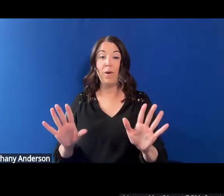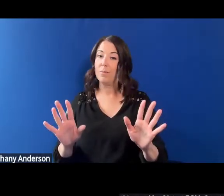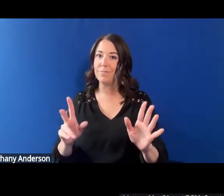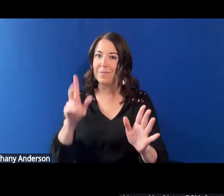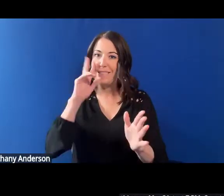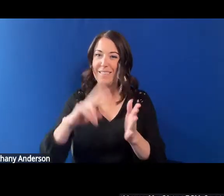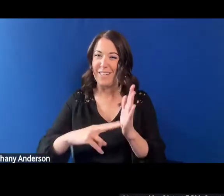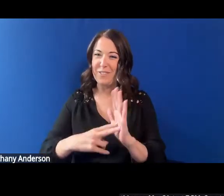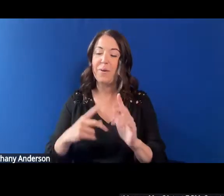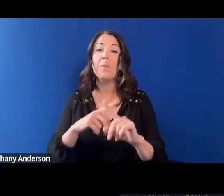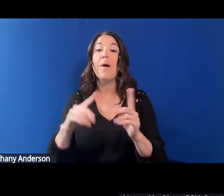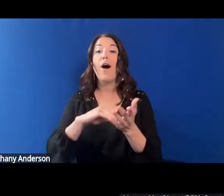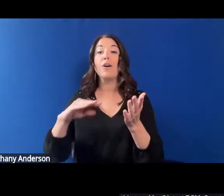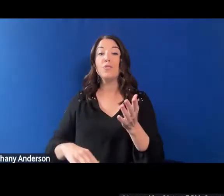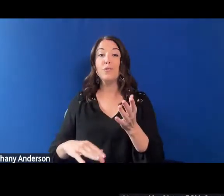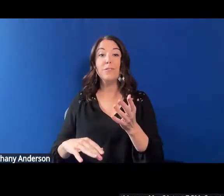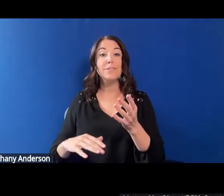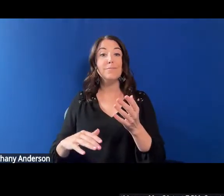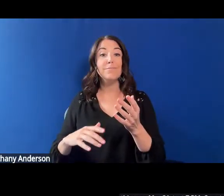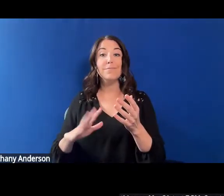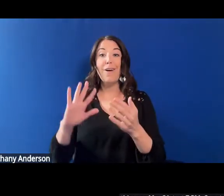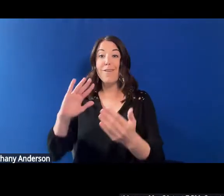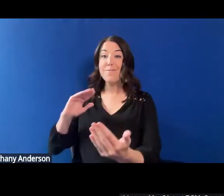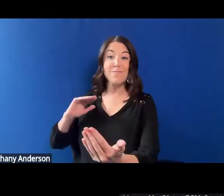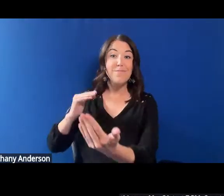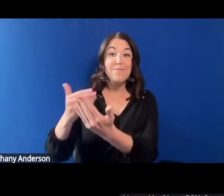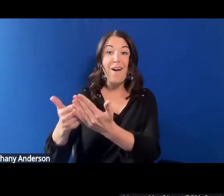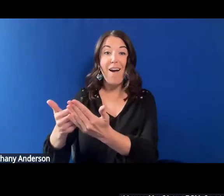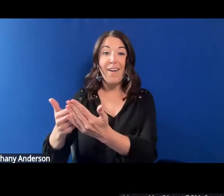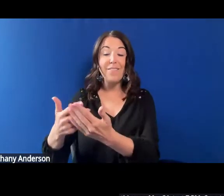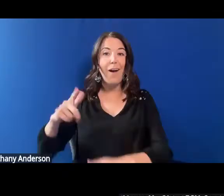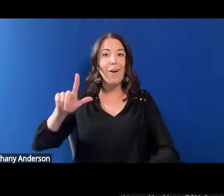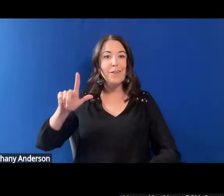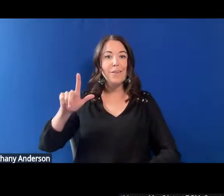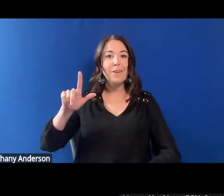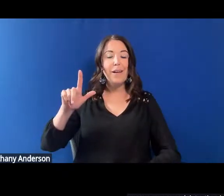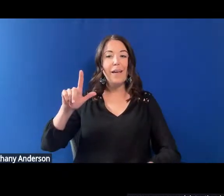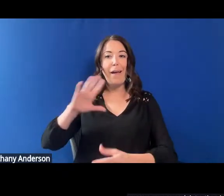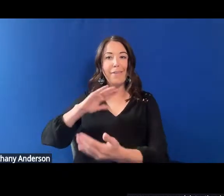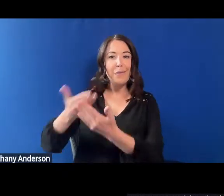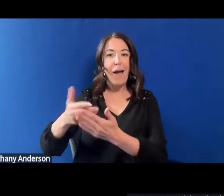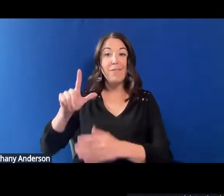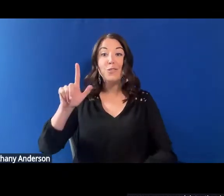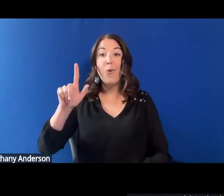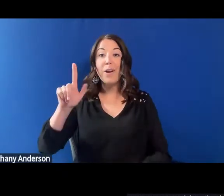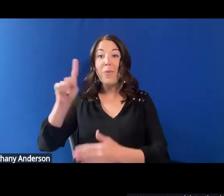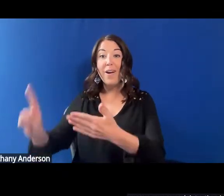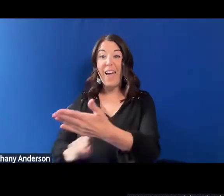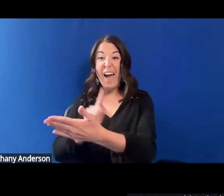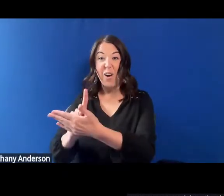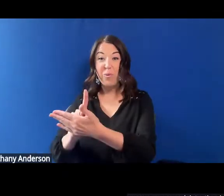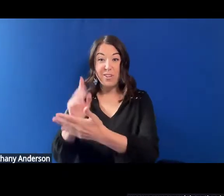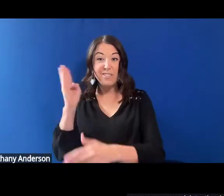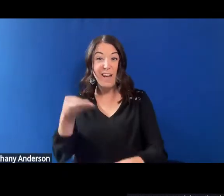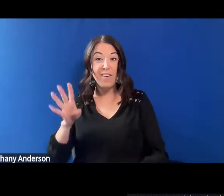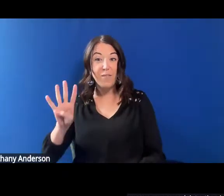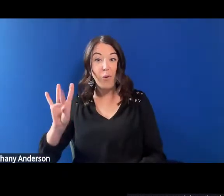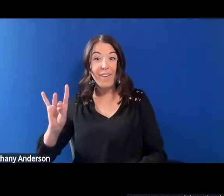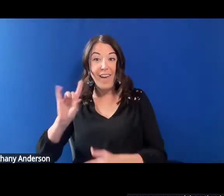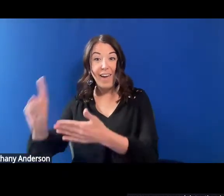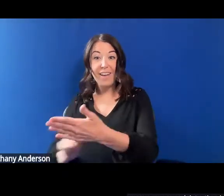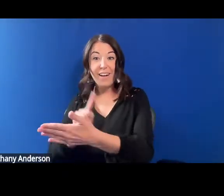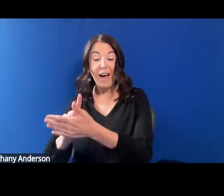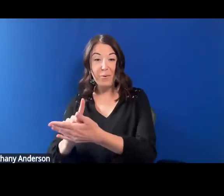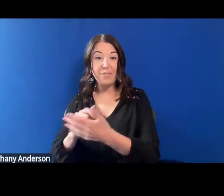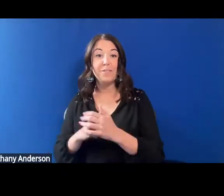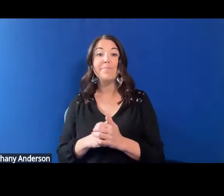intentional, come in 21st, they came in 21 hours. So 21 hours out of the 48 hours. They also came